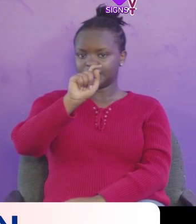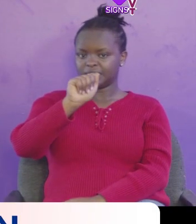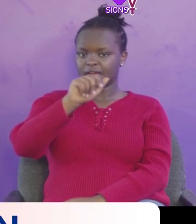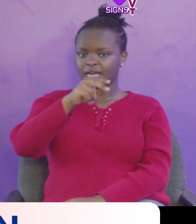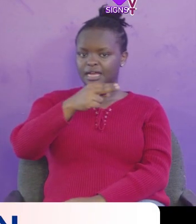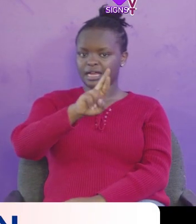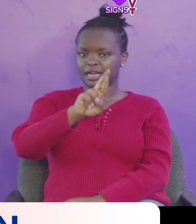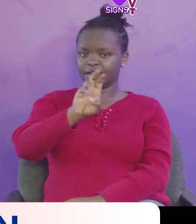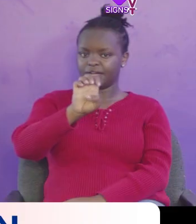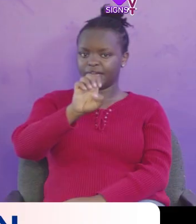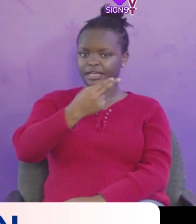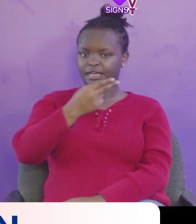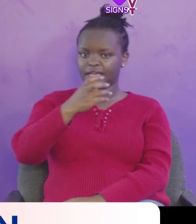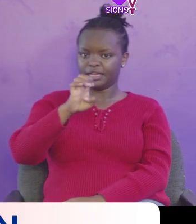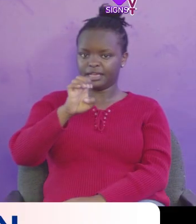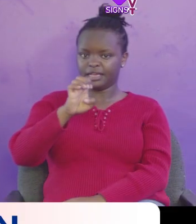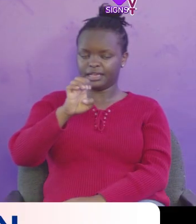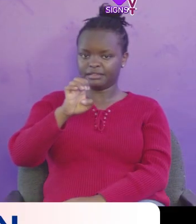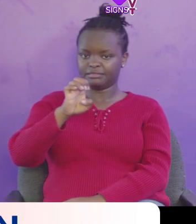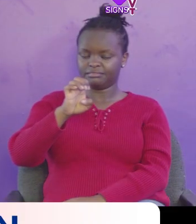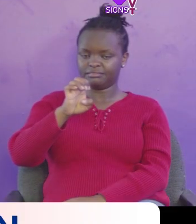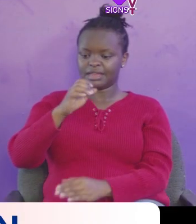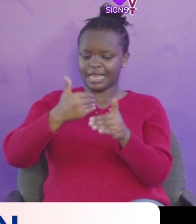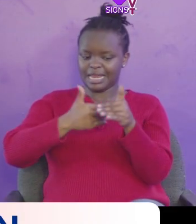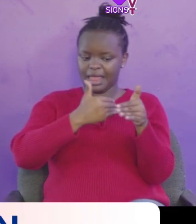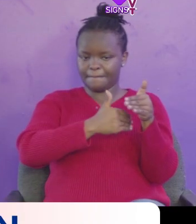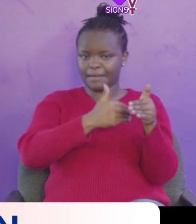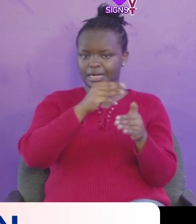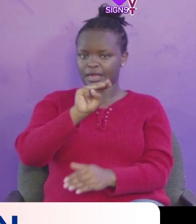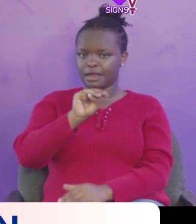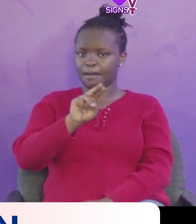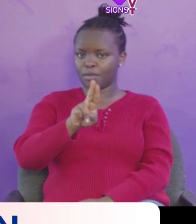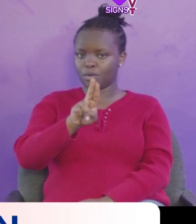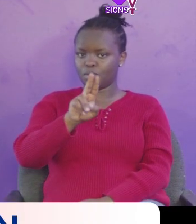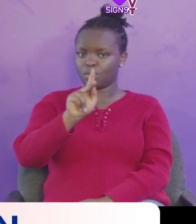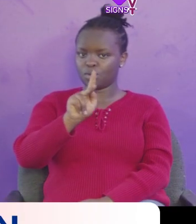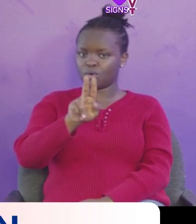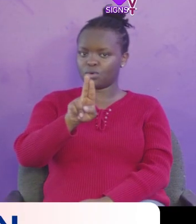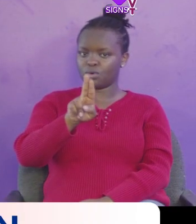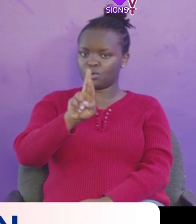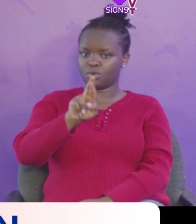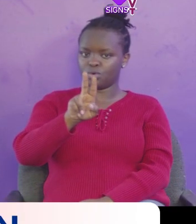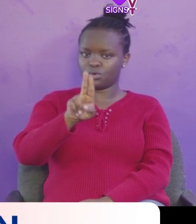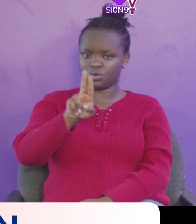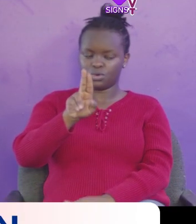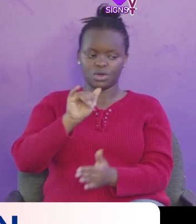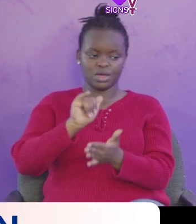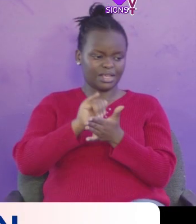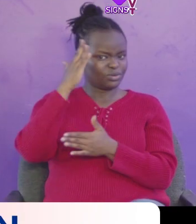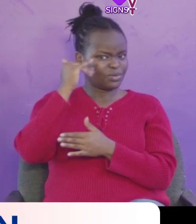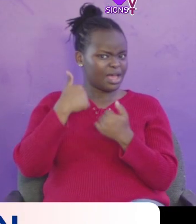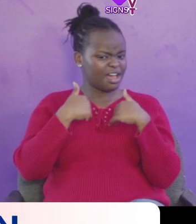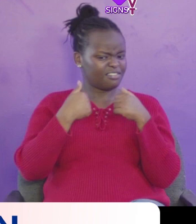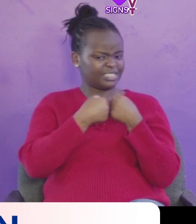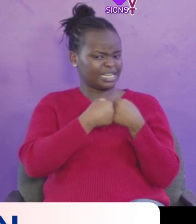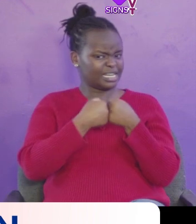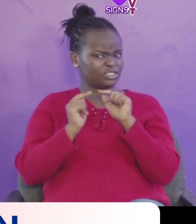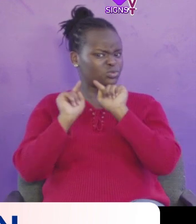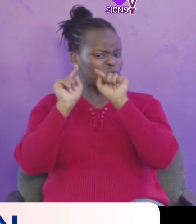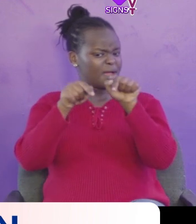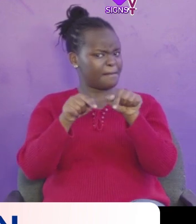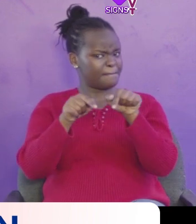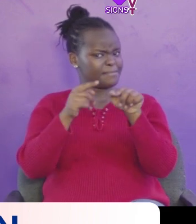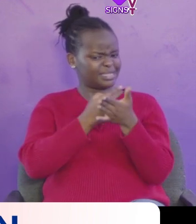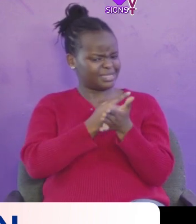That is neighboring Mukuru. Does that explain why I've had a challenge to come? Actually, even